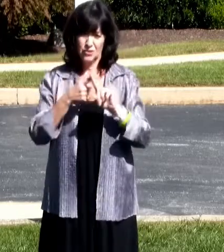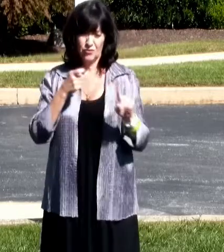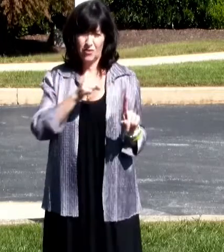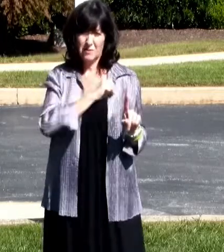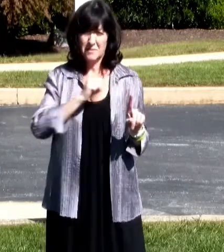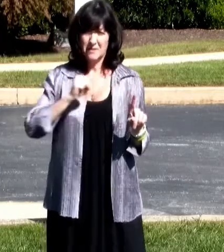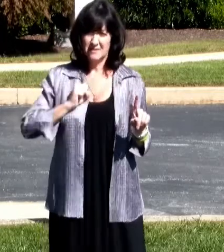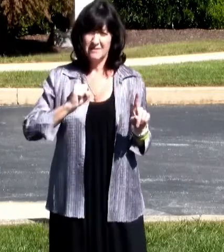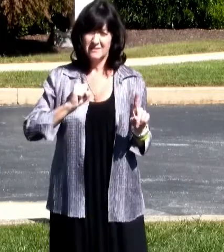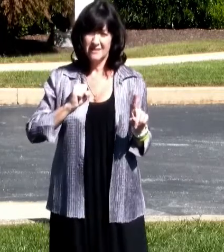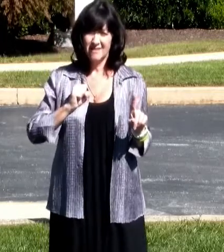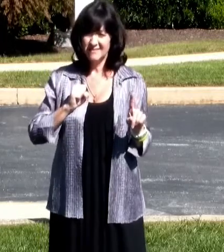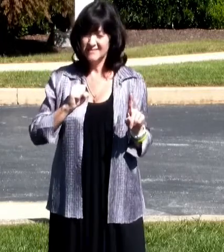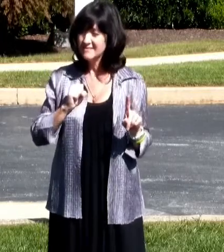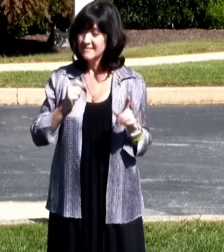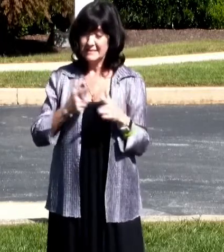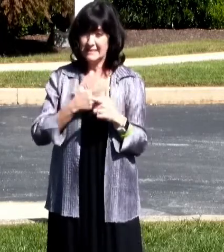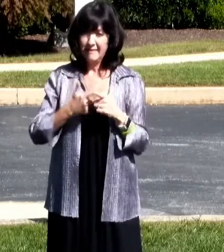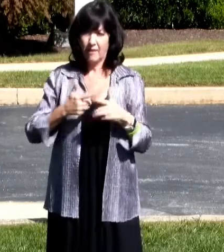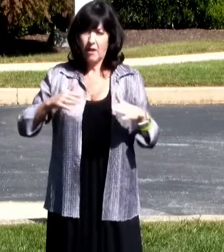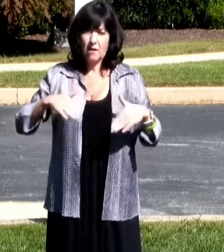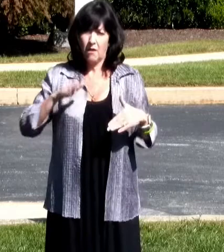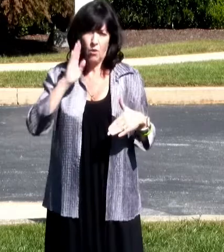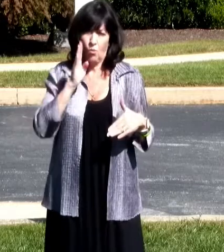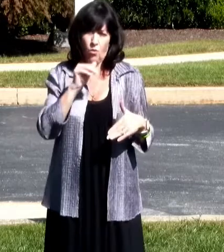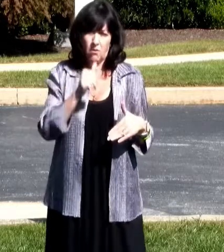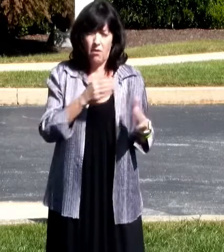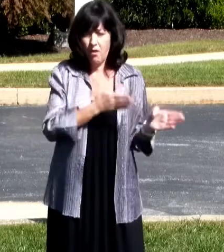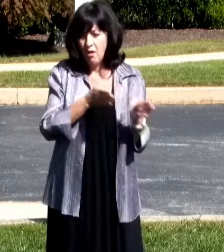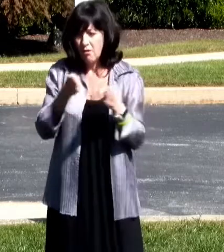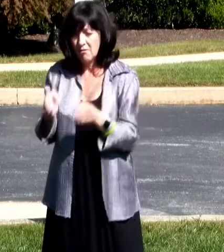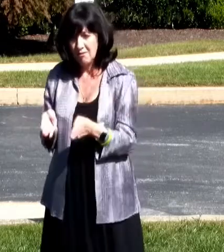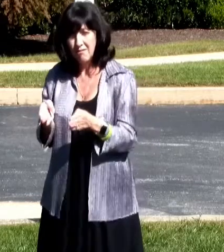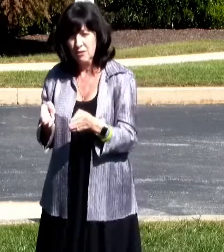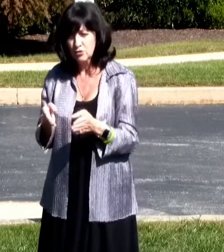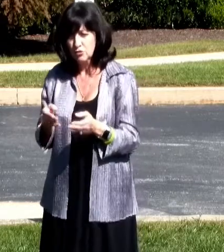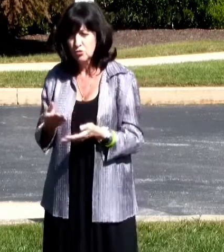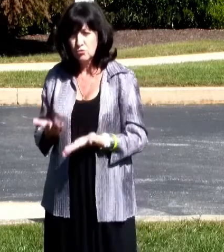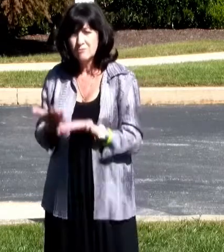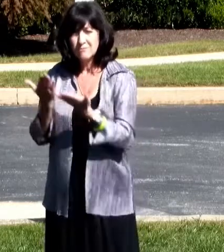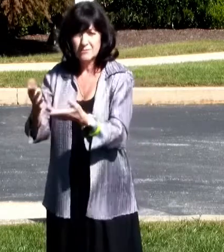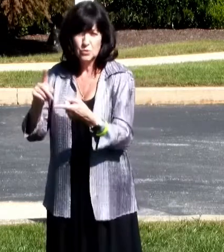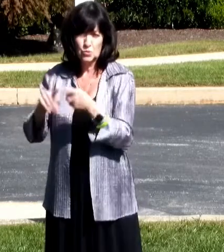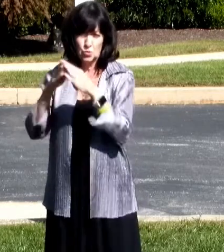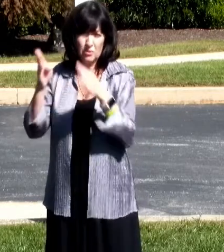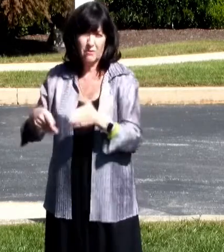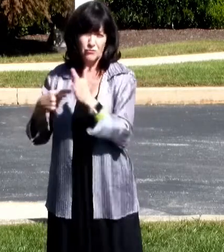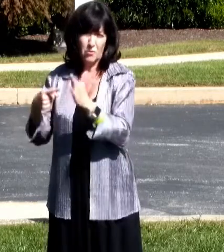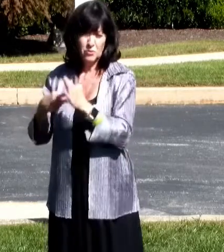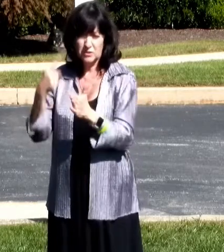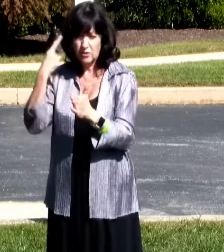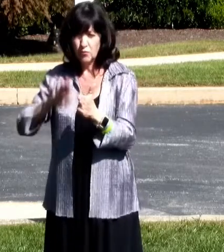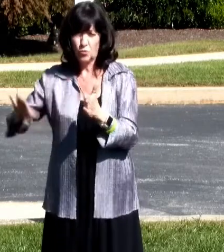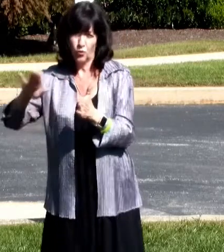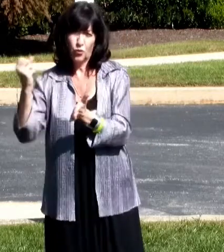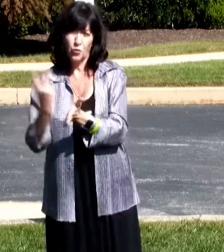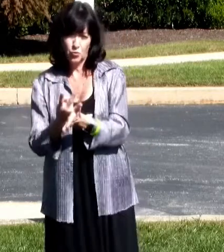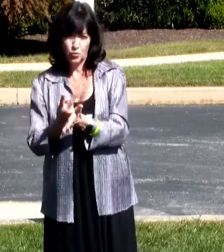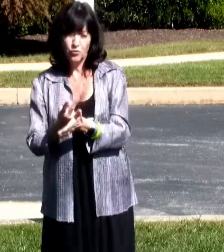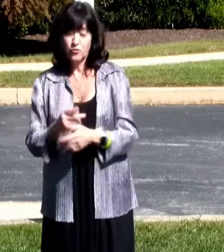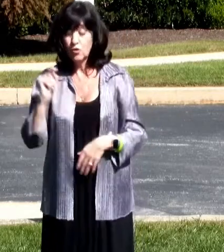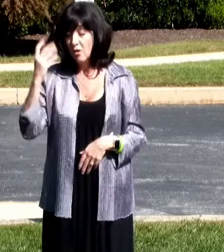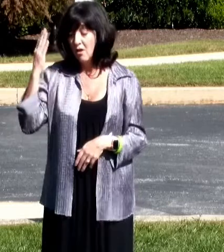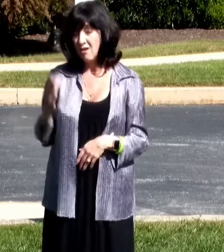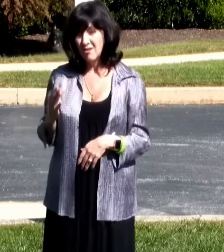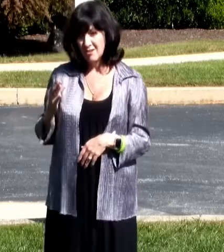and therefore might not have made it through the House, notwithstanding Representative Bentz's uncanny ability to work magic with legislation. Governor John Carney,